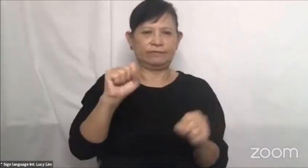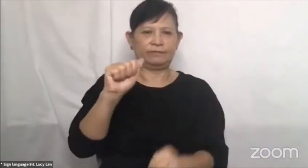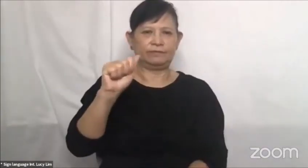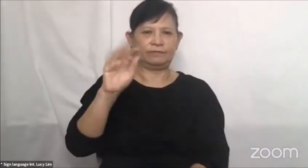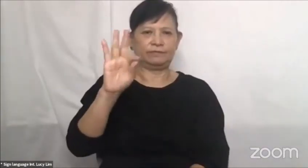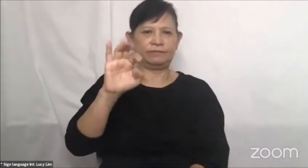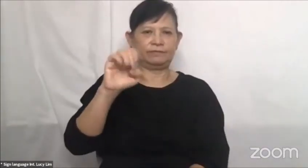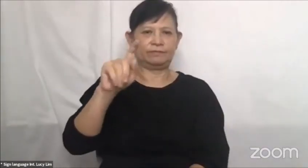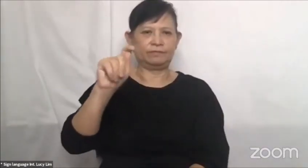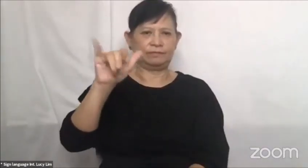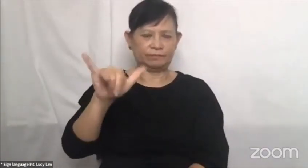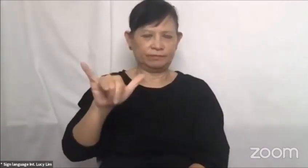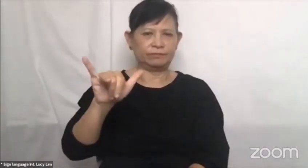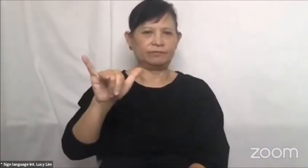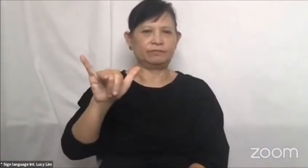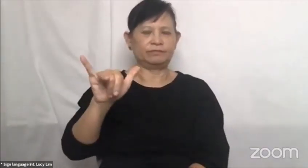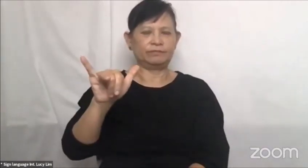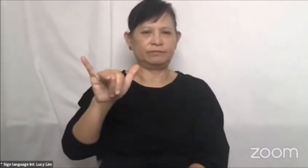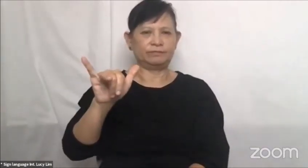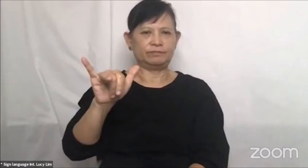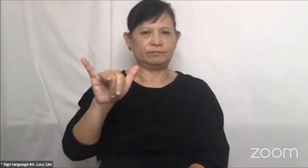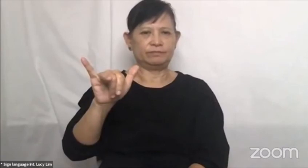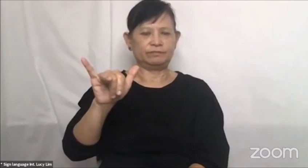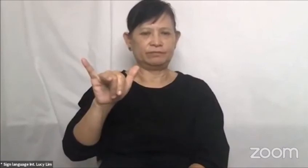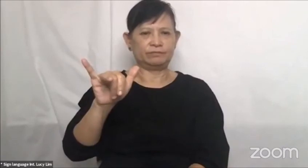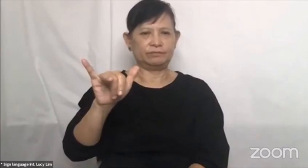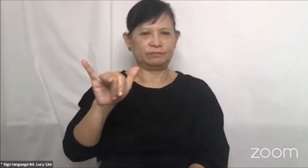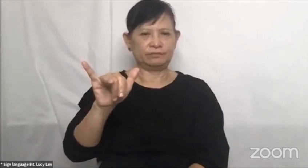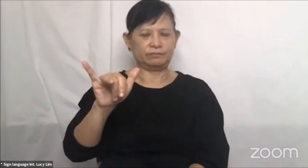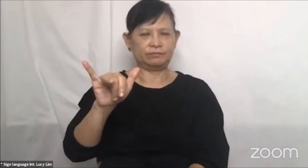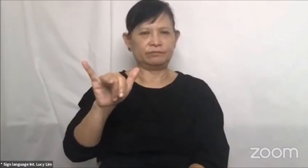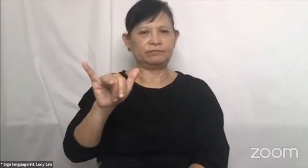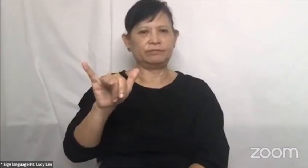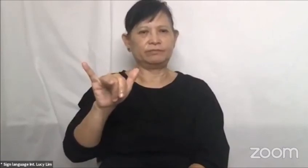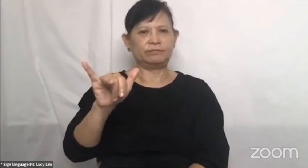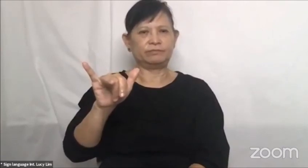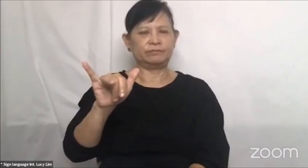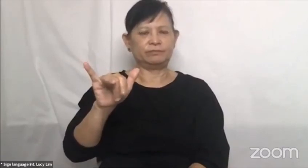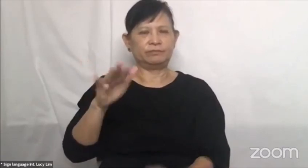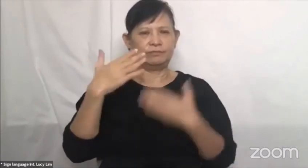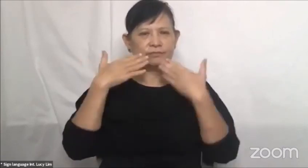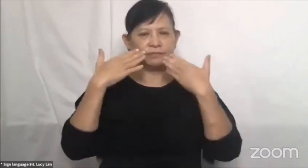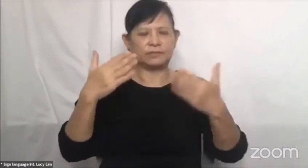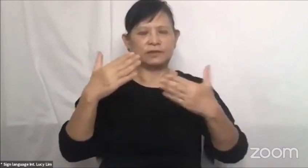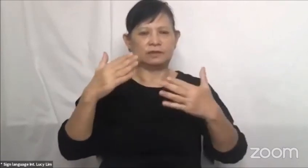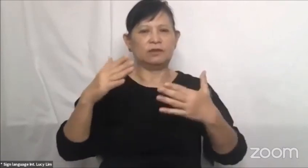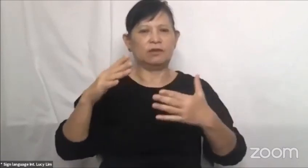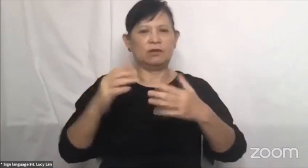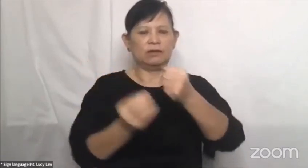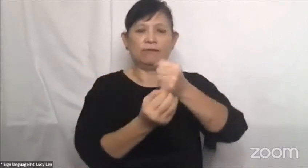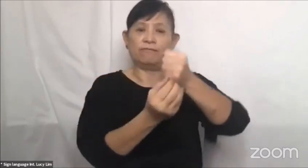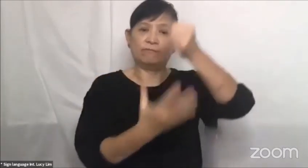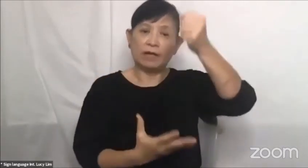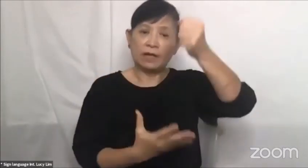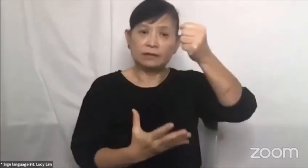centers. Thanks to the humanitarian actors working in this space in this region, thanks also to the funding agencies